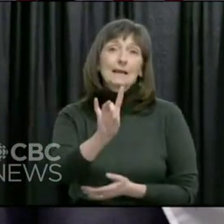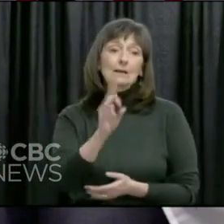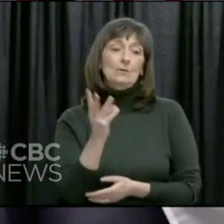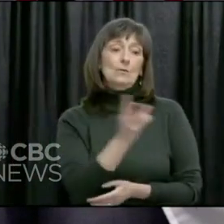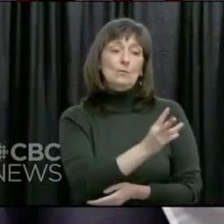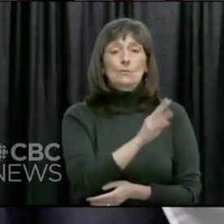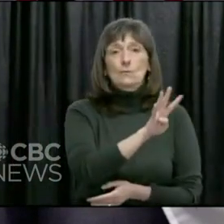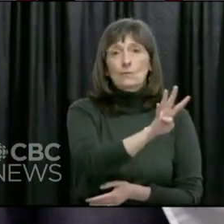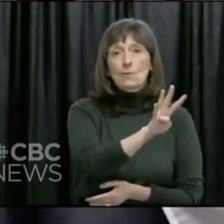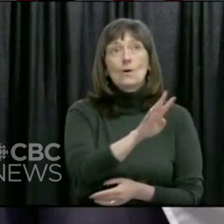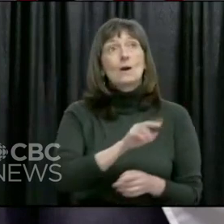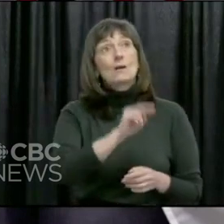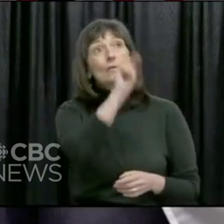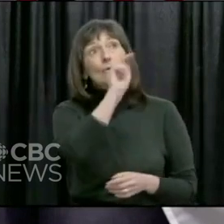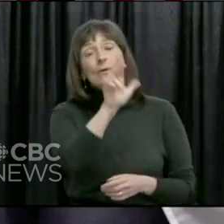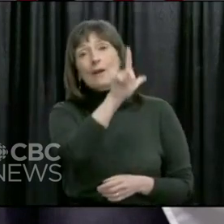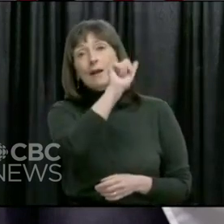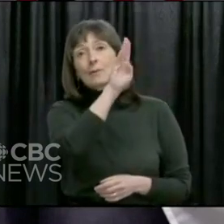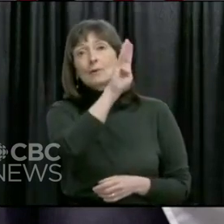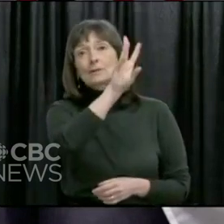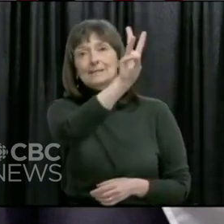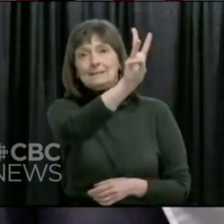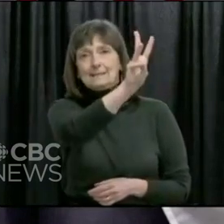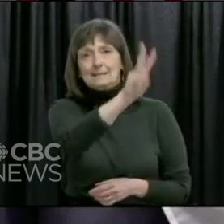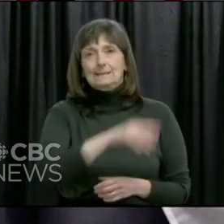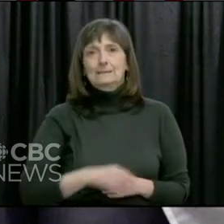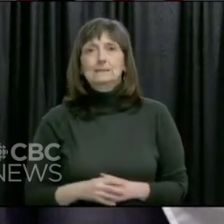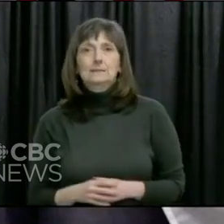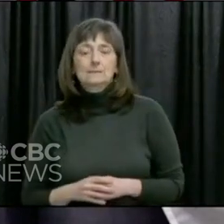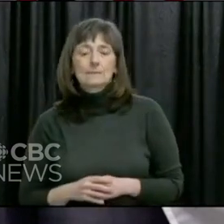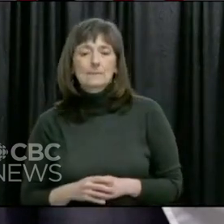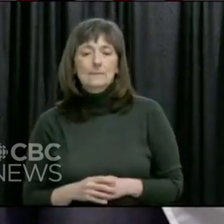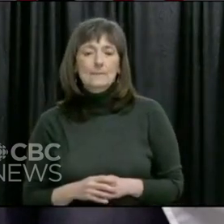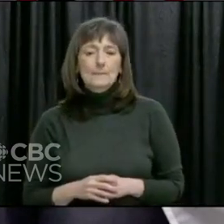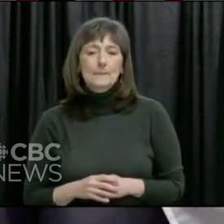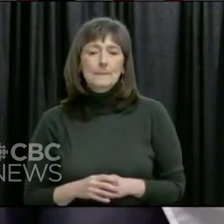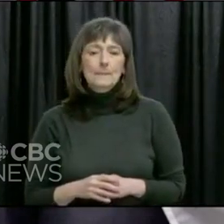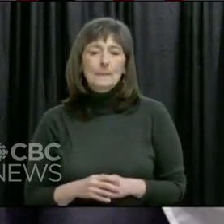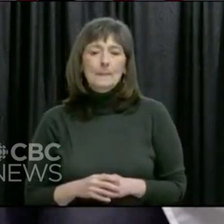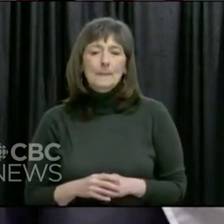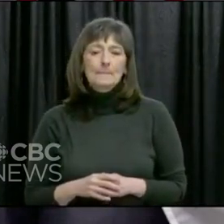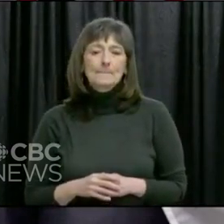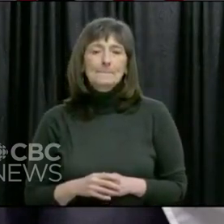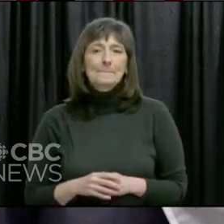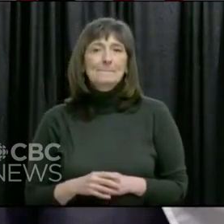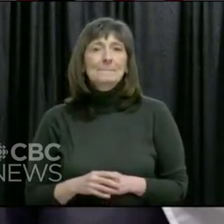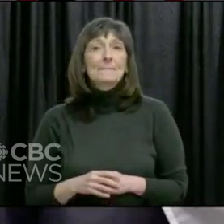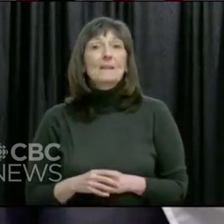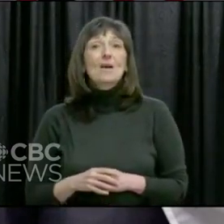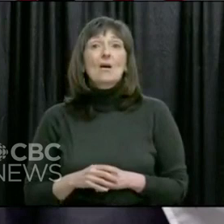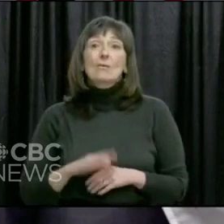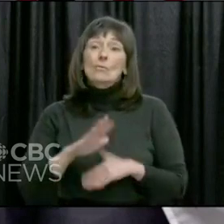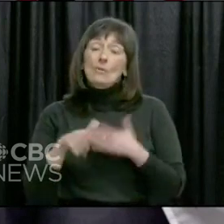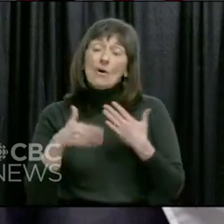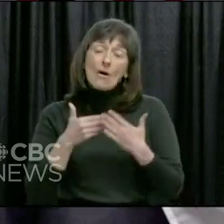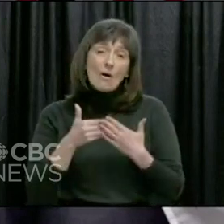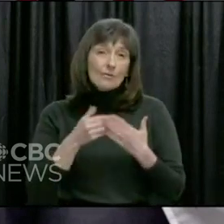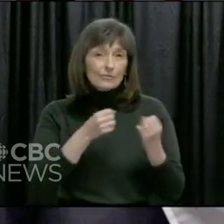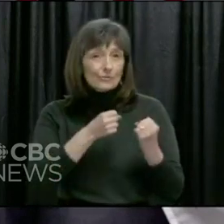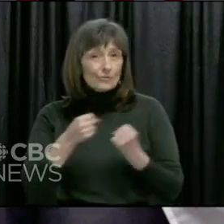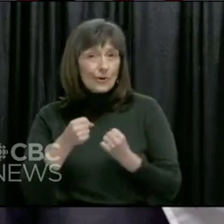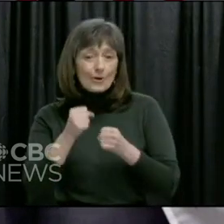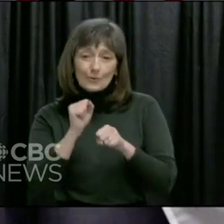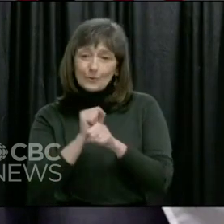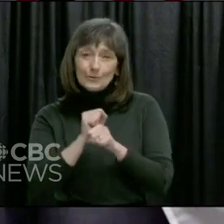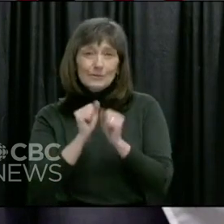in Central Health, 4 in Western Health, and 6 in Labrador-Grenfell Health. The combined strength and resilience of people in this province has